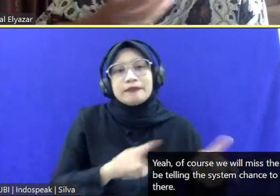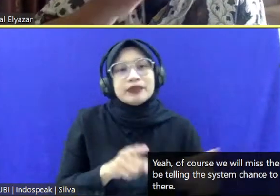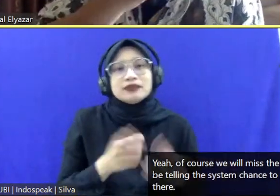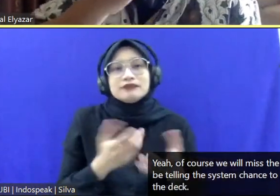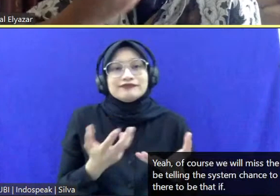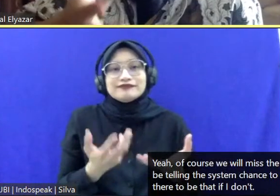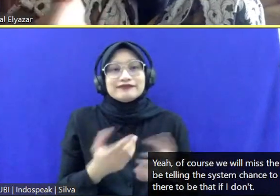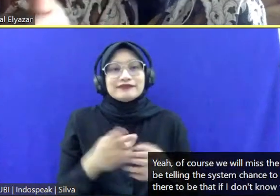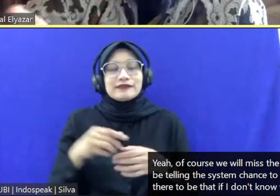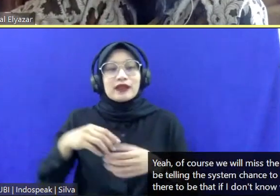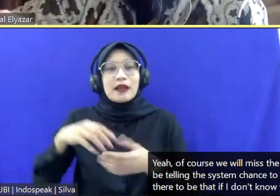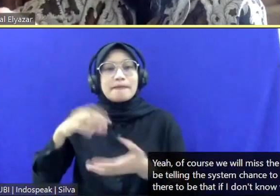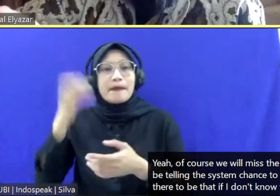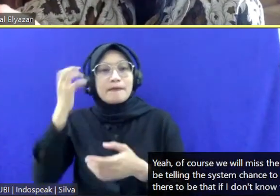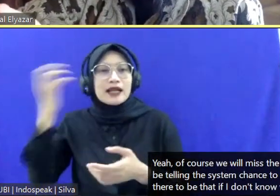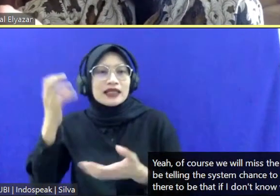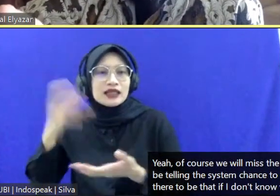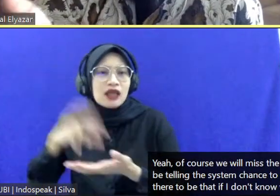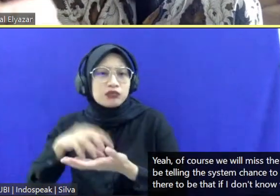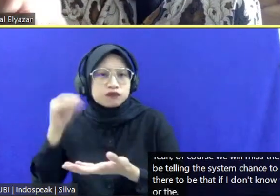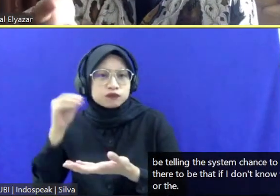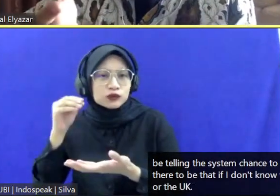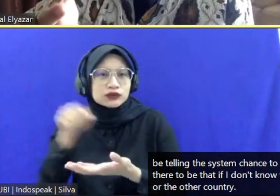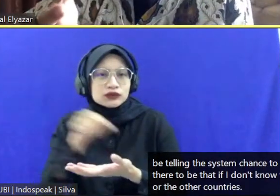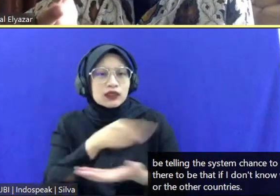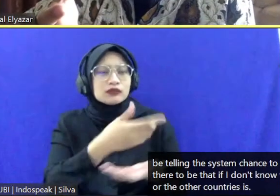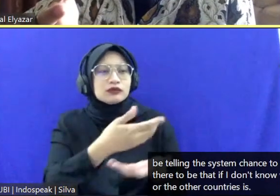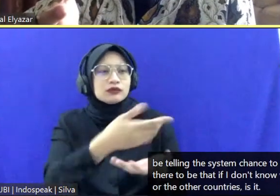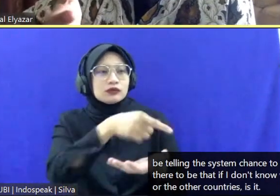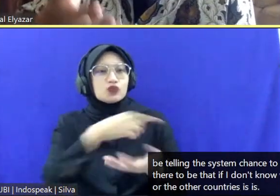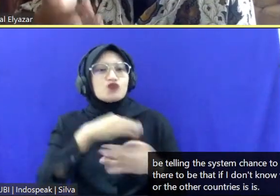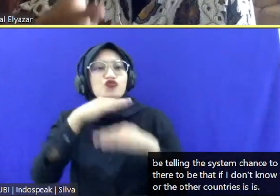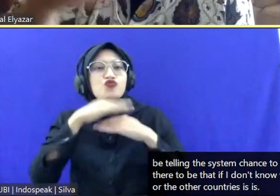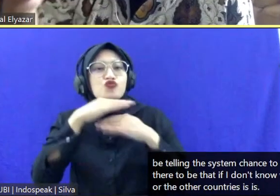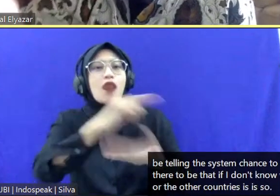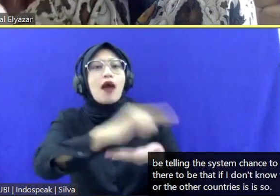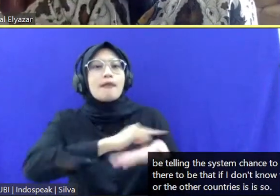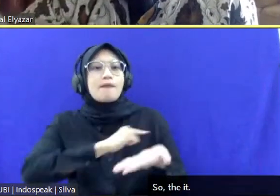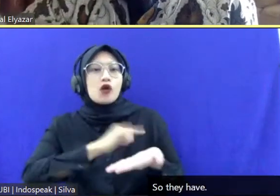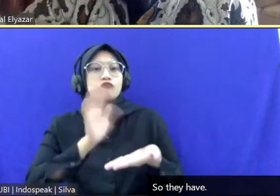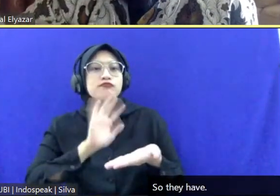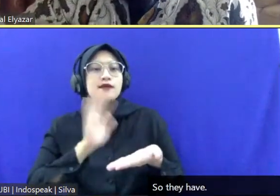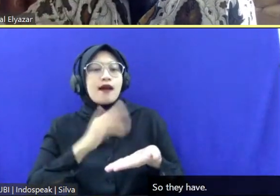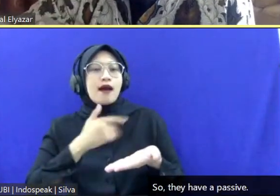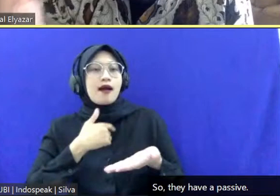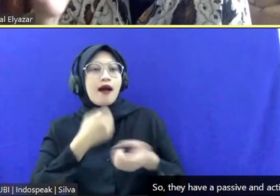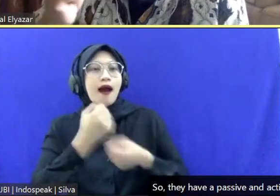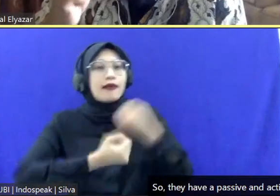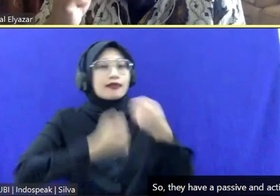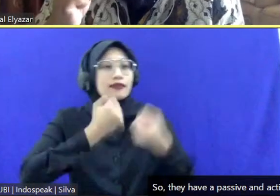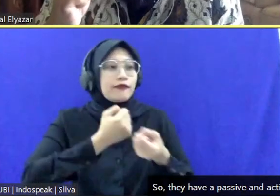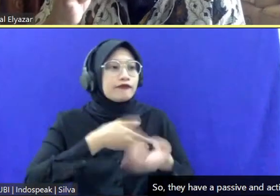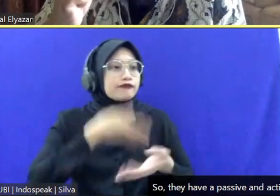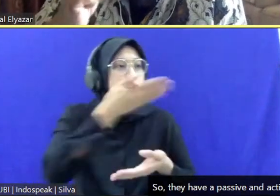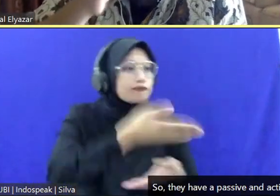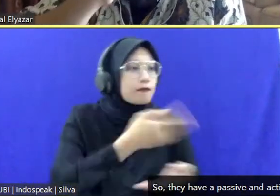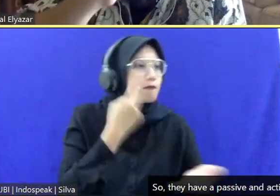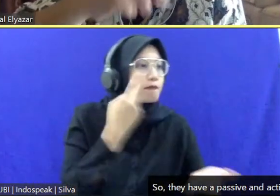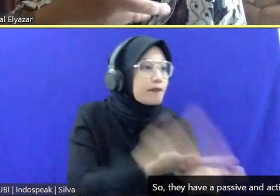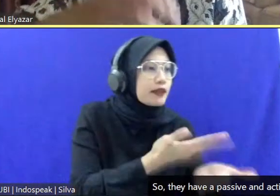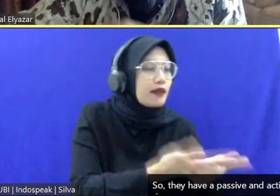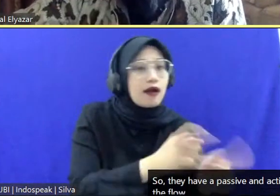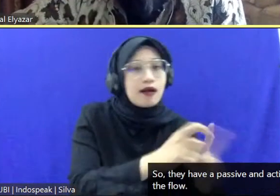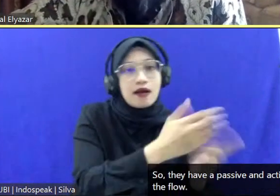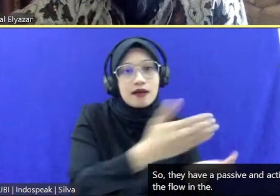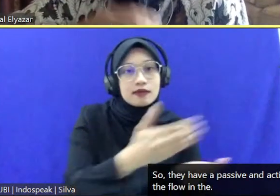active. I don't know whether the Australia or the other countries they have a passive and active system, but that will see the flow